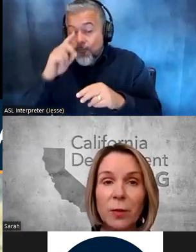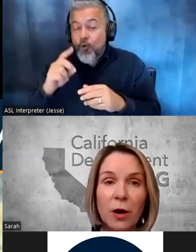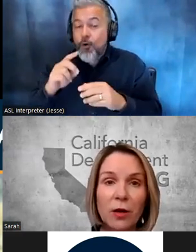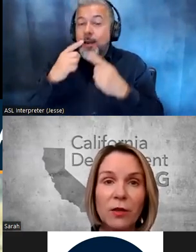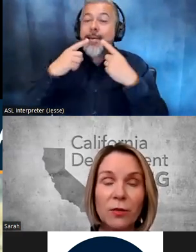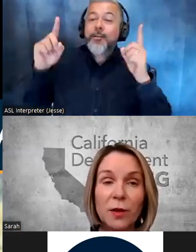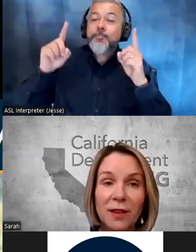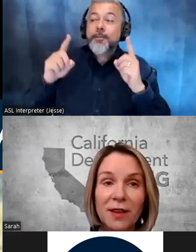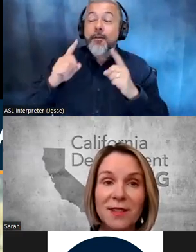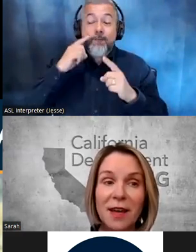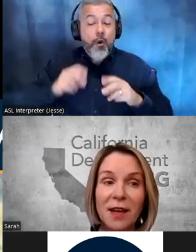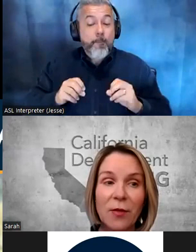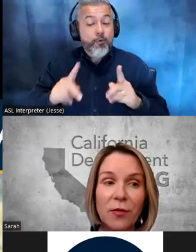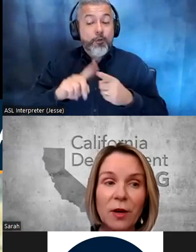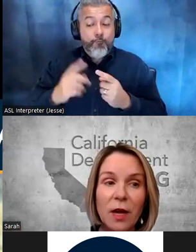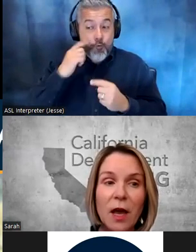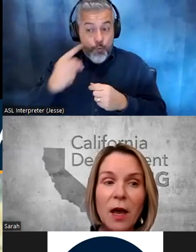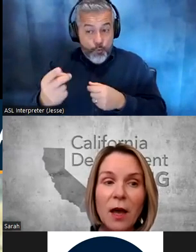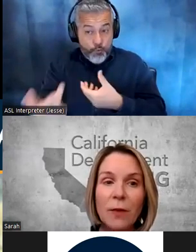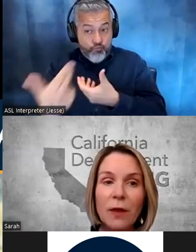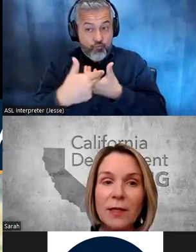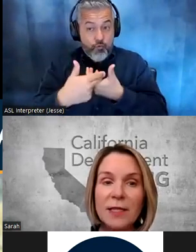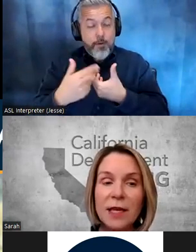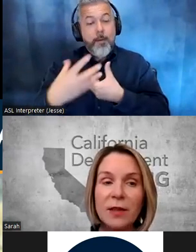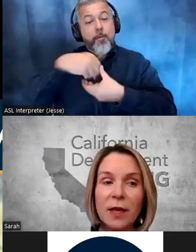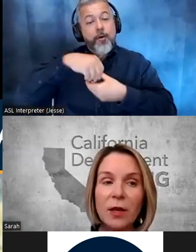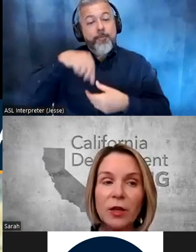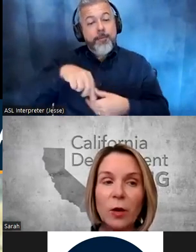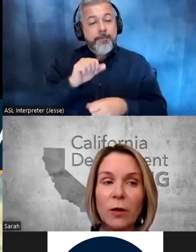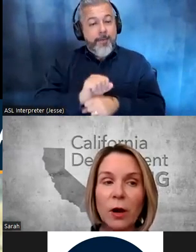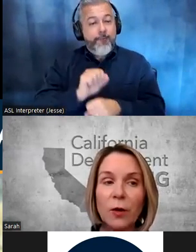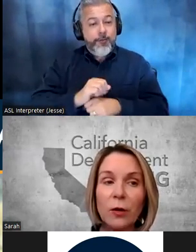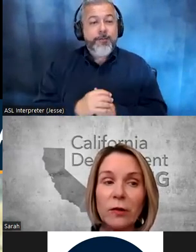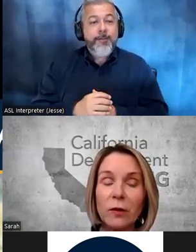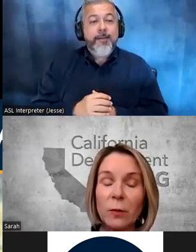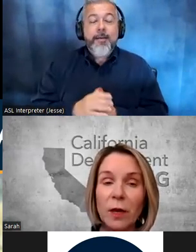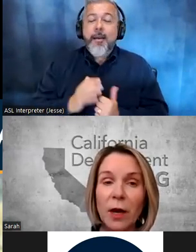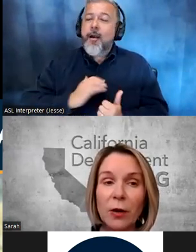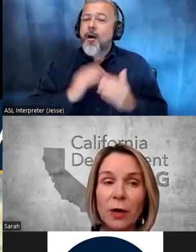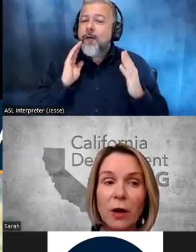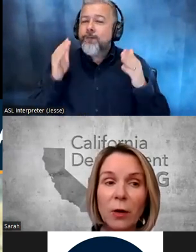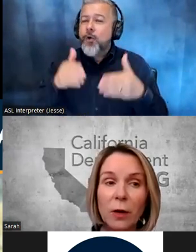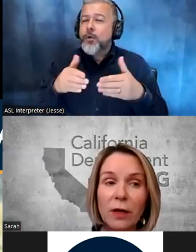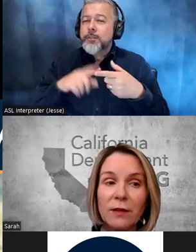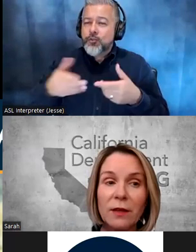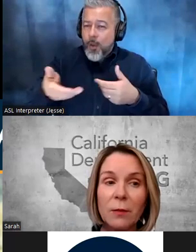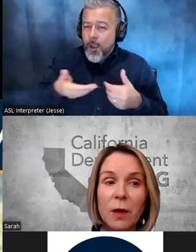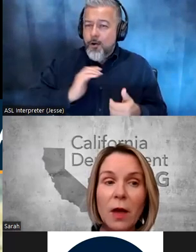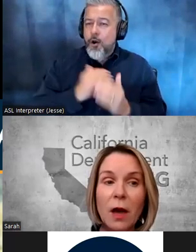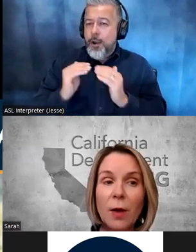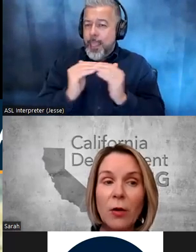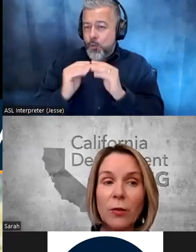to be part of this really exciting effort. I'd say that our focus is going to be hiring our equity